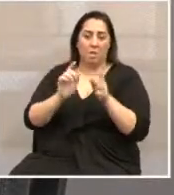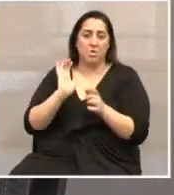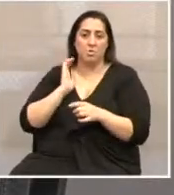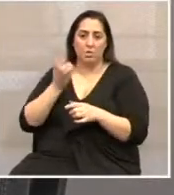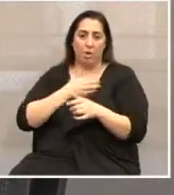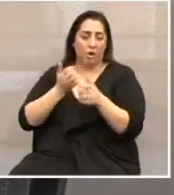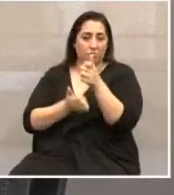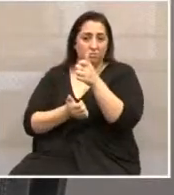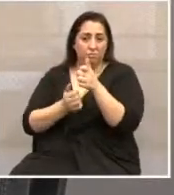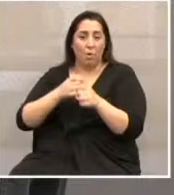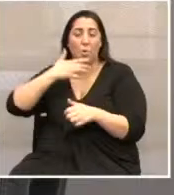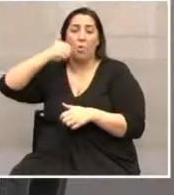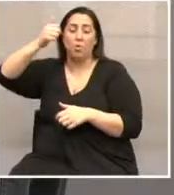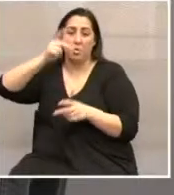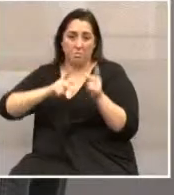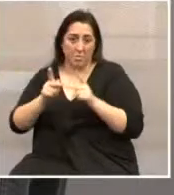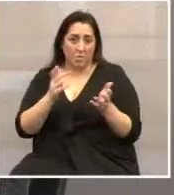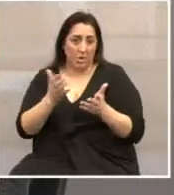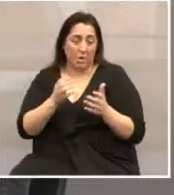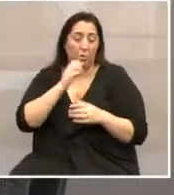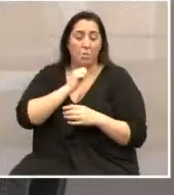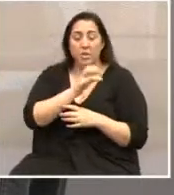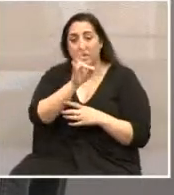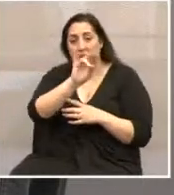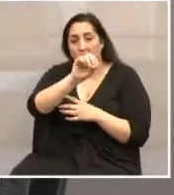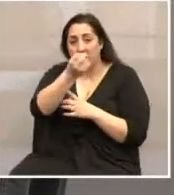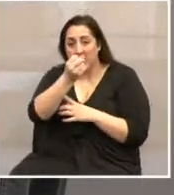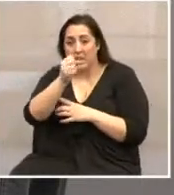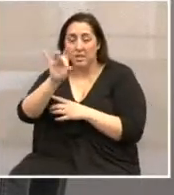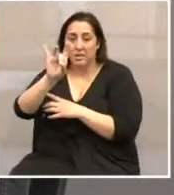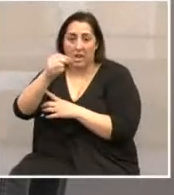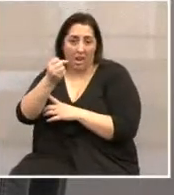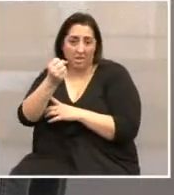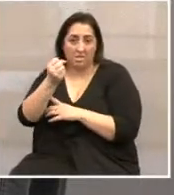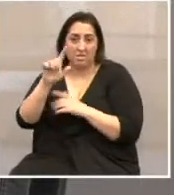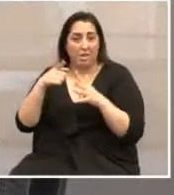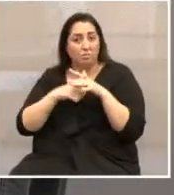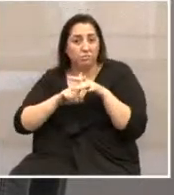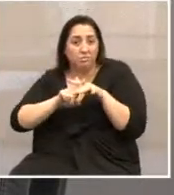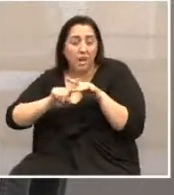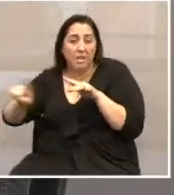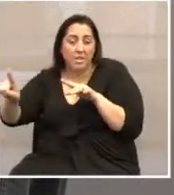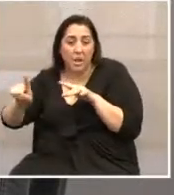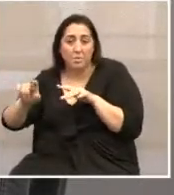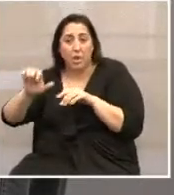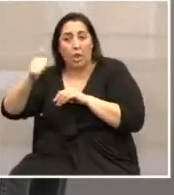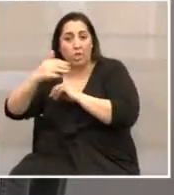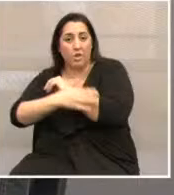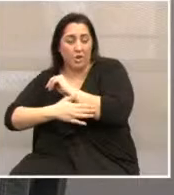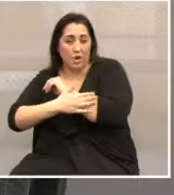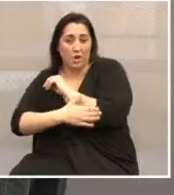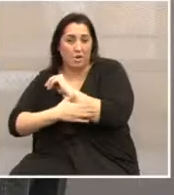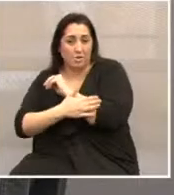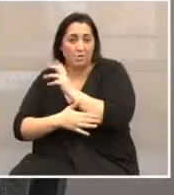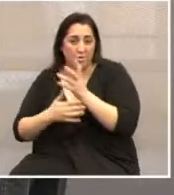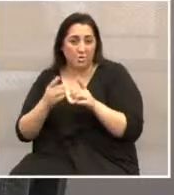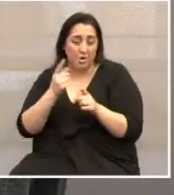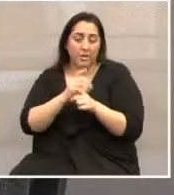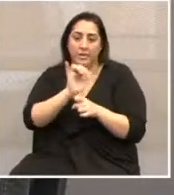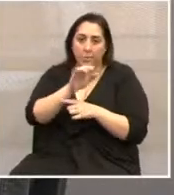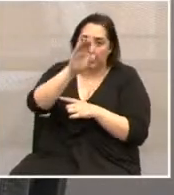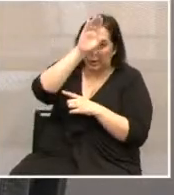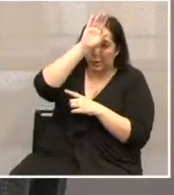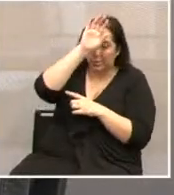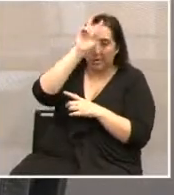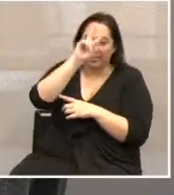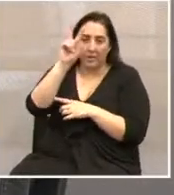in their 70s and 80s who escaped from persecution in other countries like Cuba or